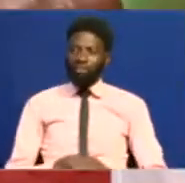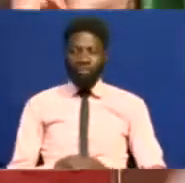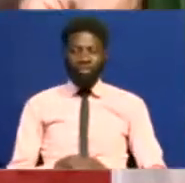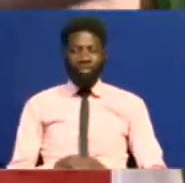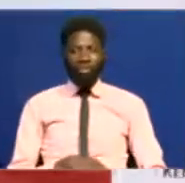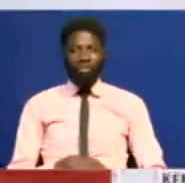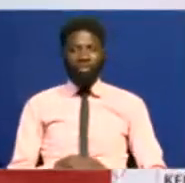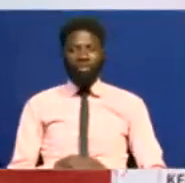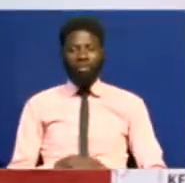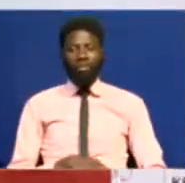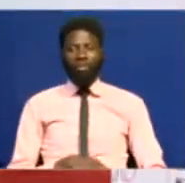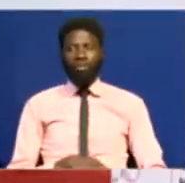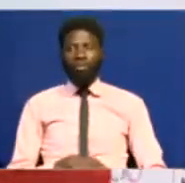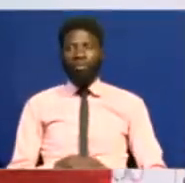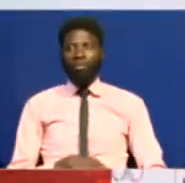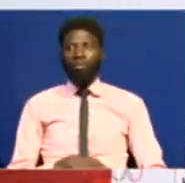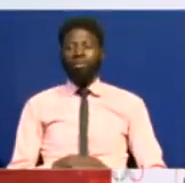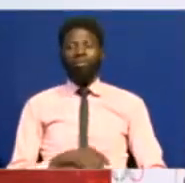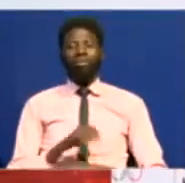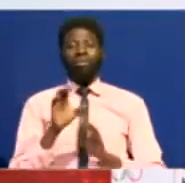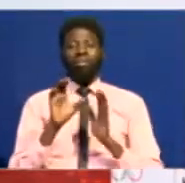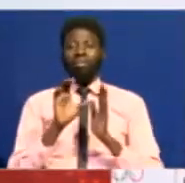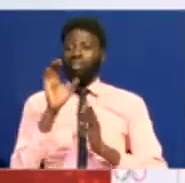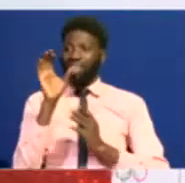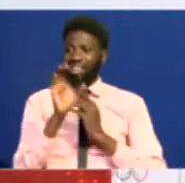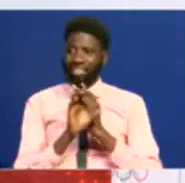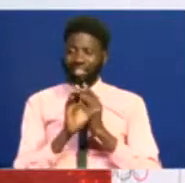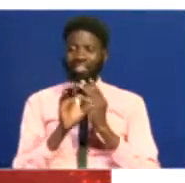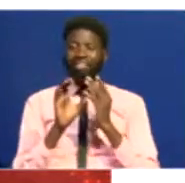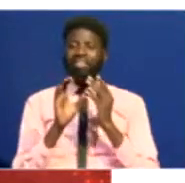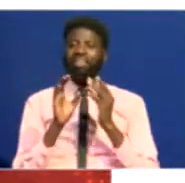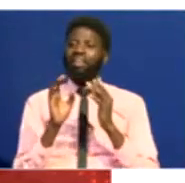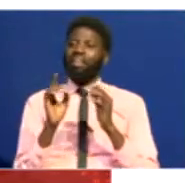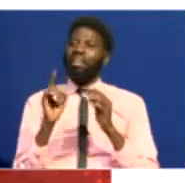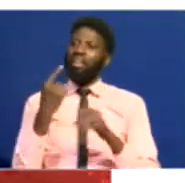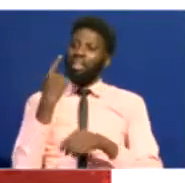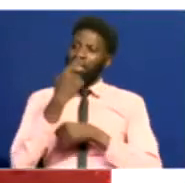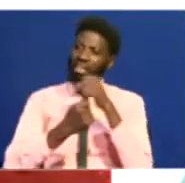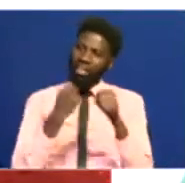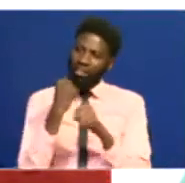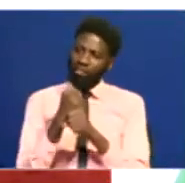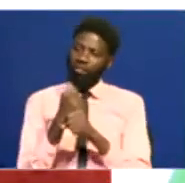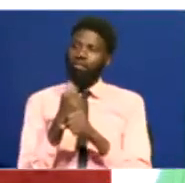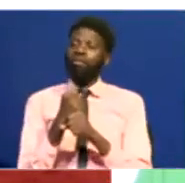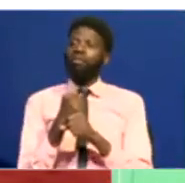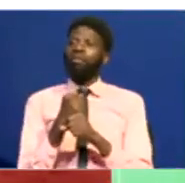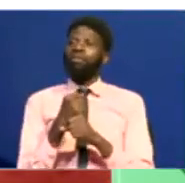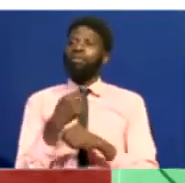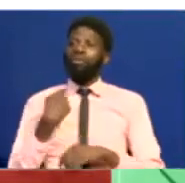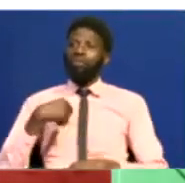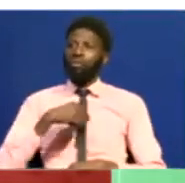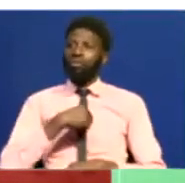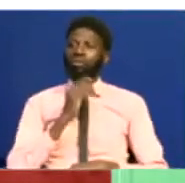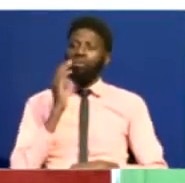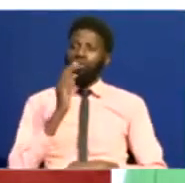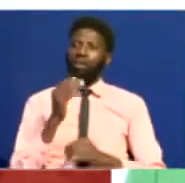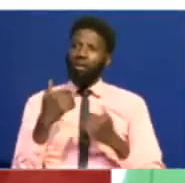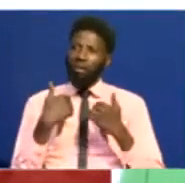year, we have passed it on for approval. I'm taking a team 14 year olds